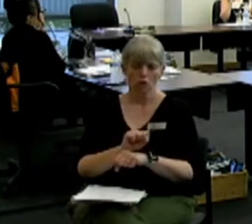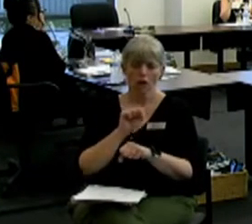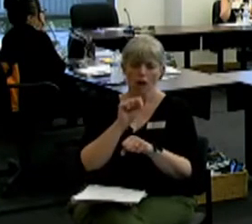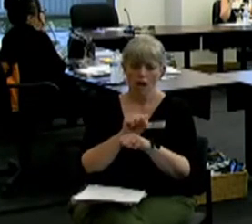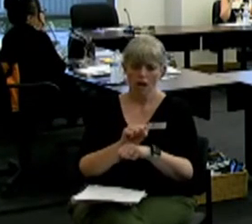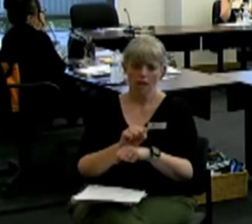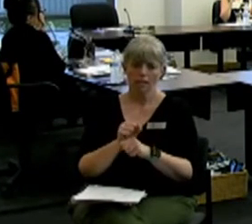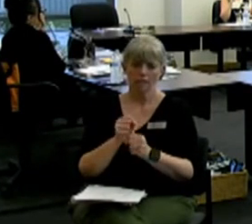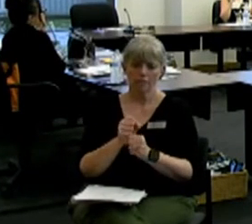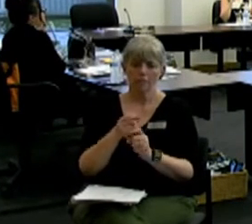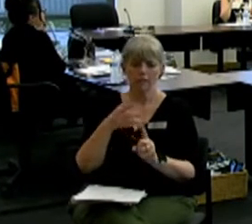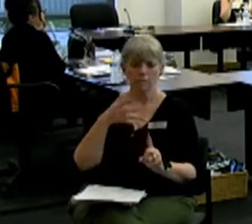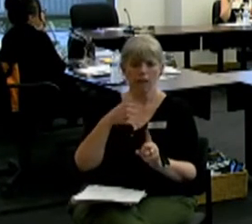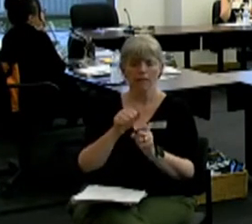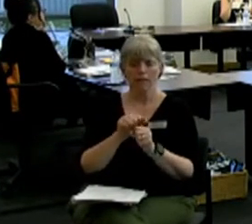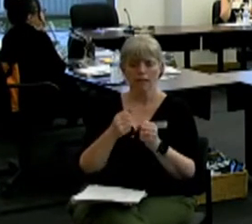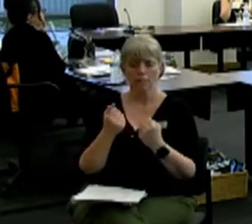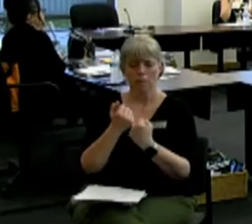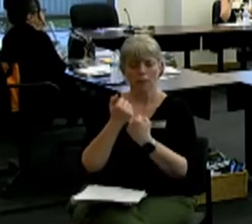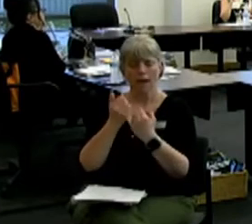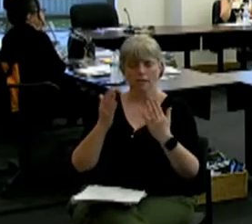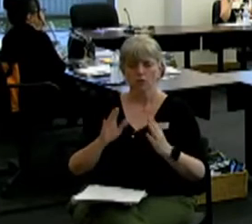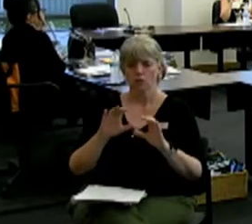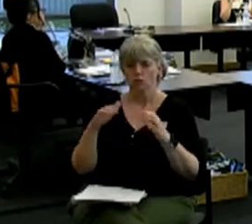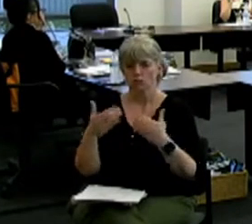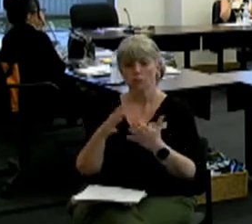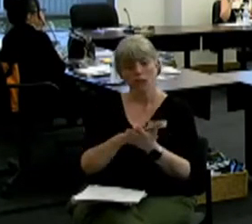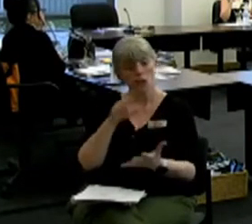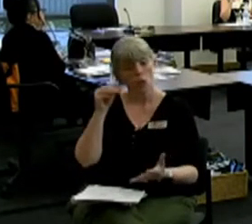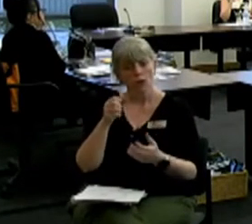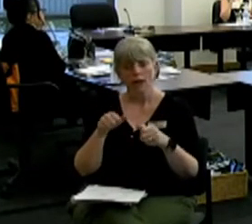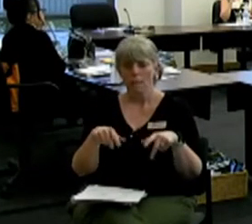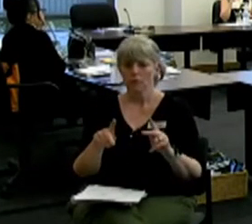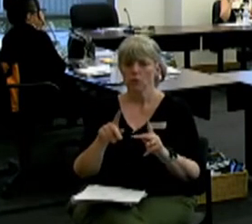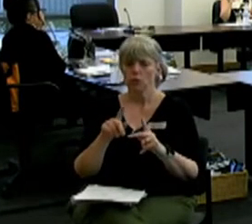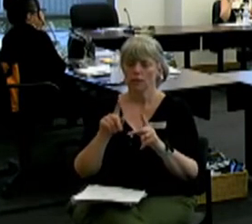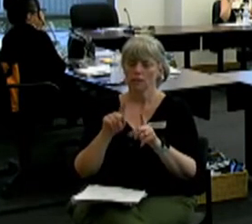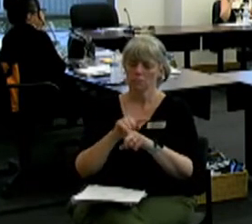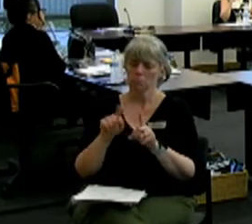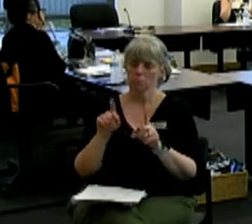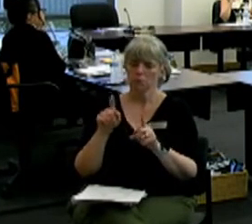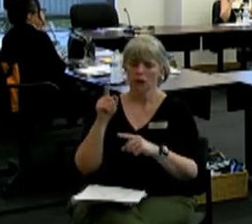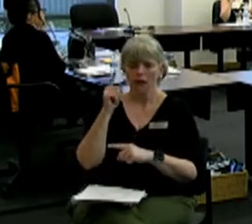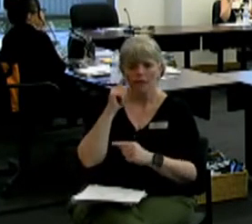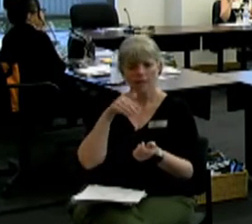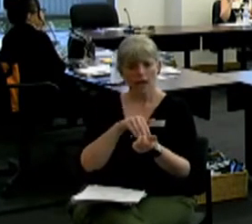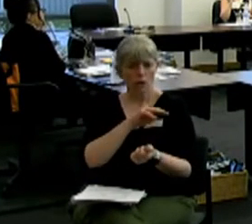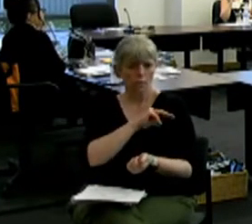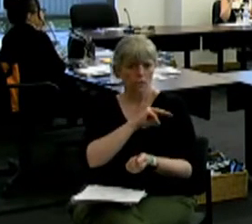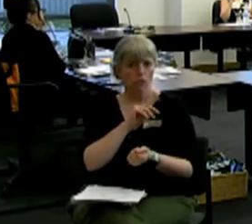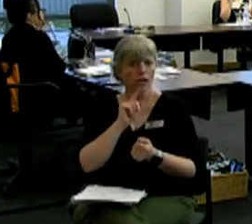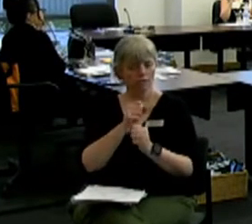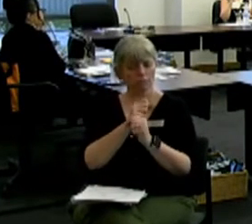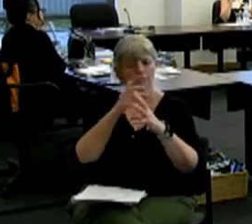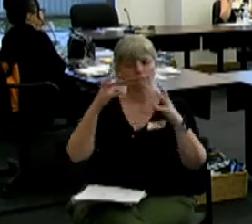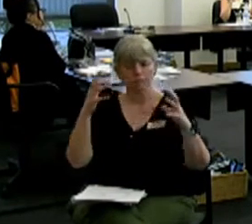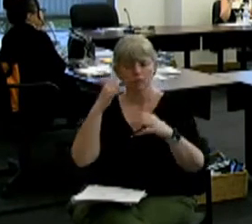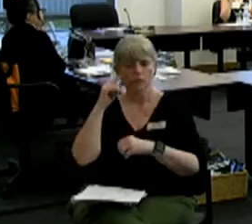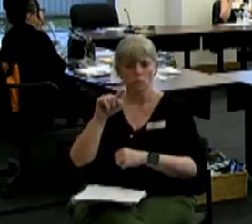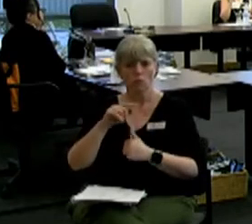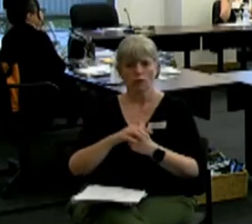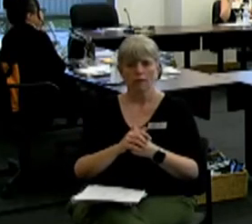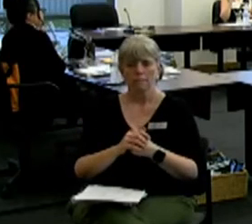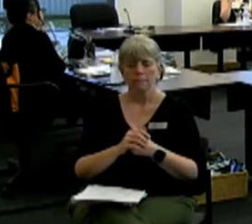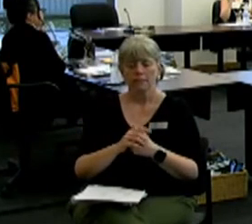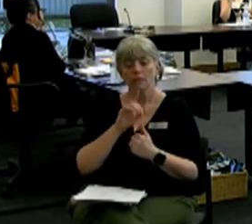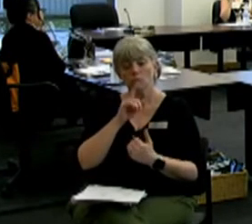President's Ambassadors Group. It's really been certainly a learning opportunity, but one that I think, you know, Dr. Mitchell had great vision in.